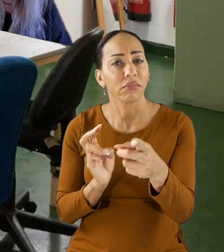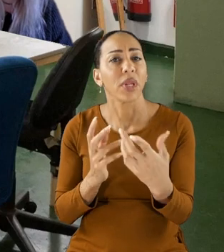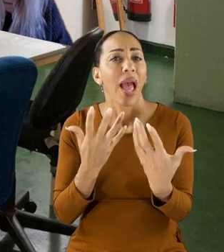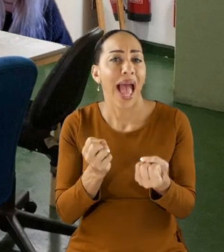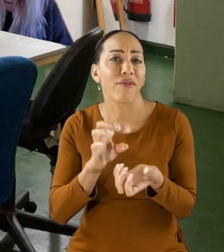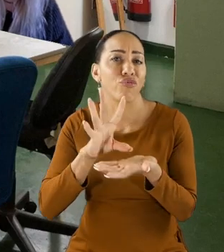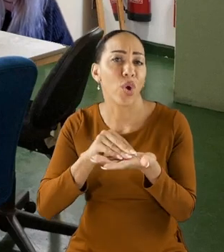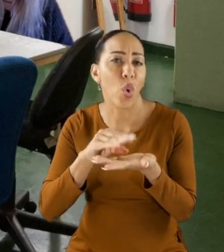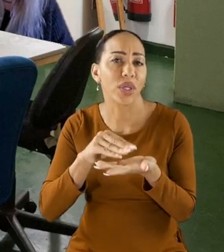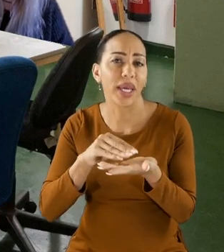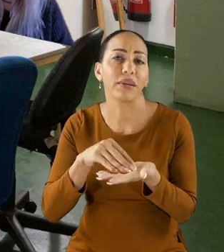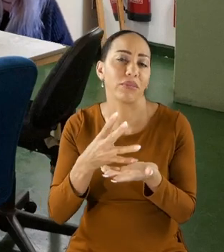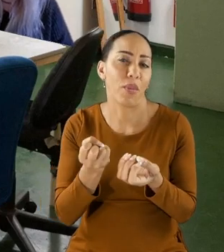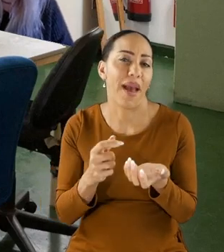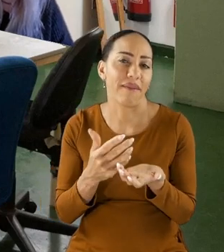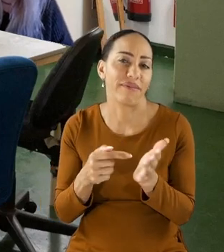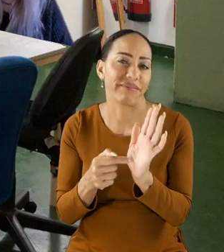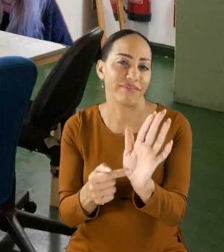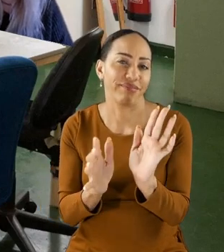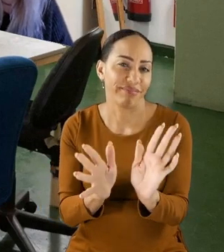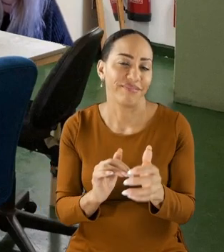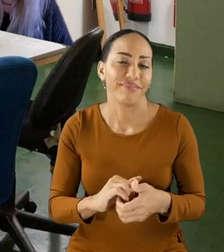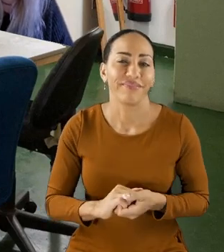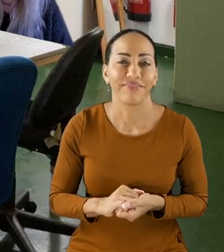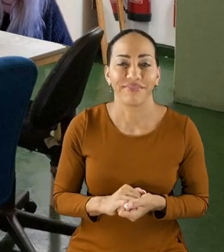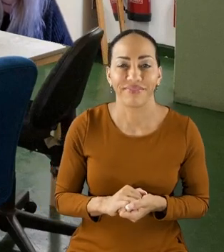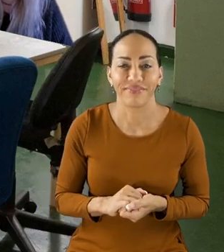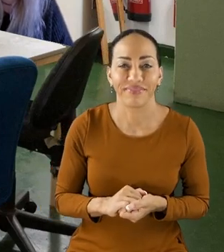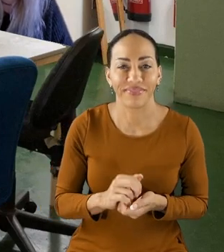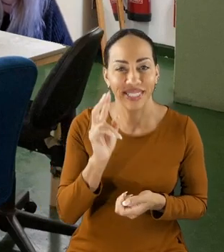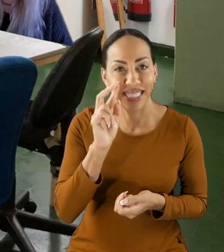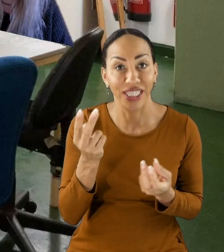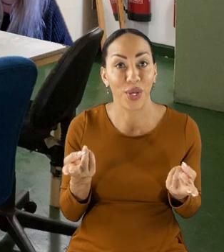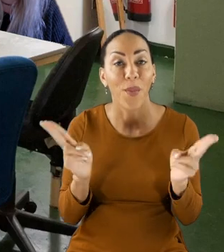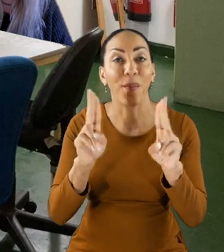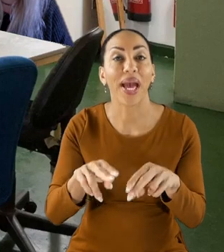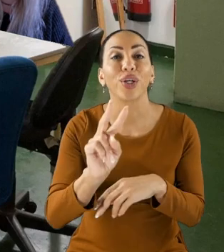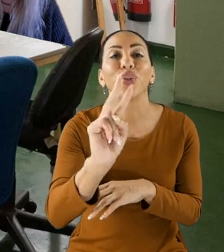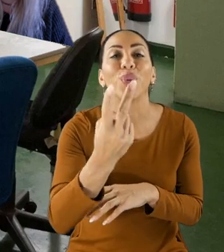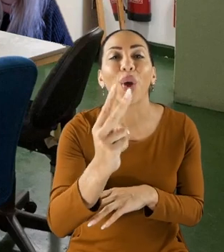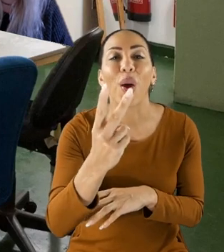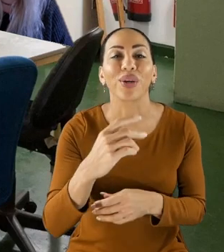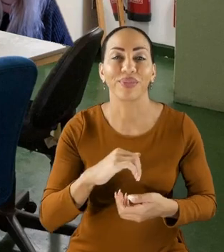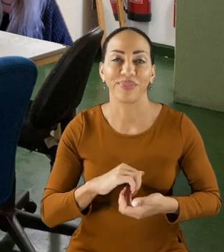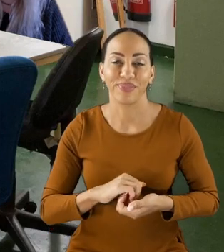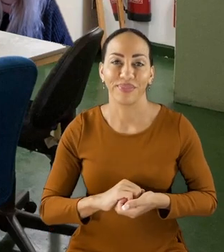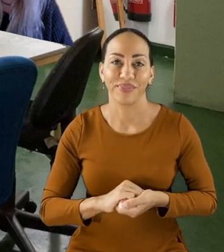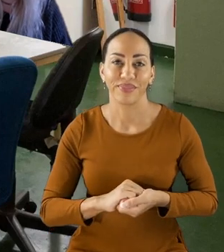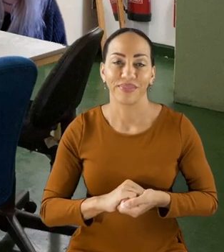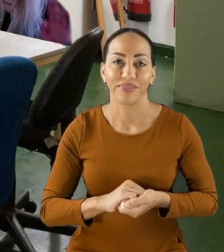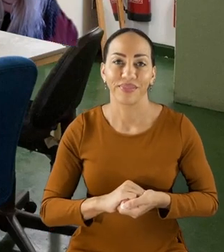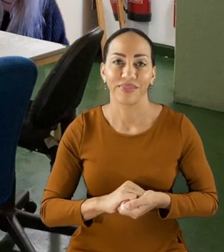much. It will be recorded, so we'll have a recording of it all. So you can watch. Okay. Sure. We'll see you back at 2 o'clock.